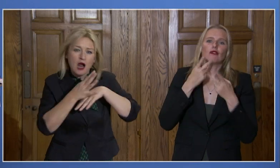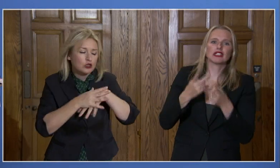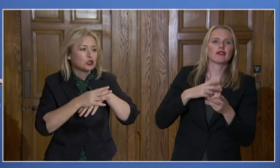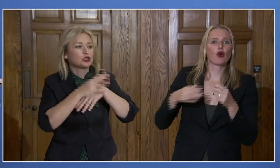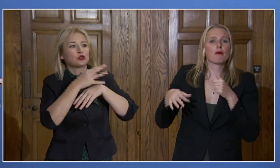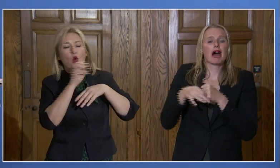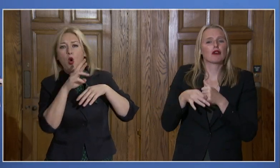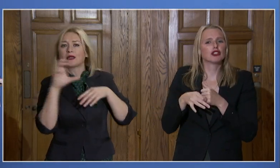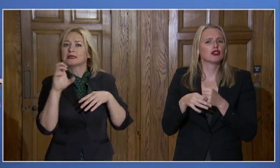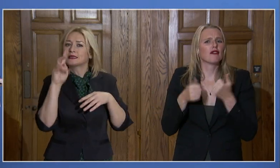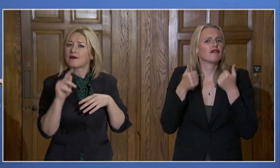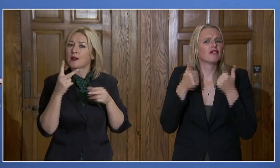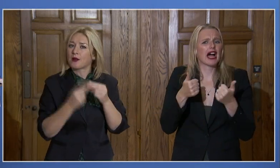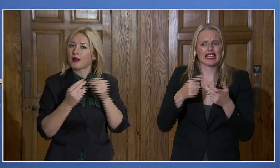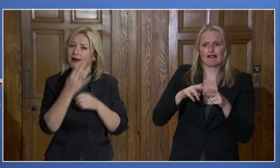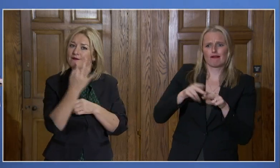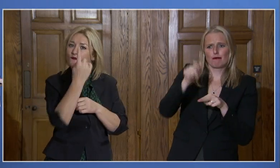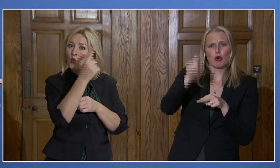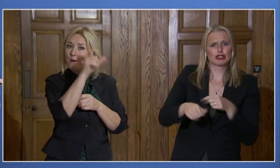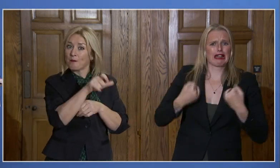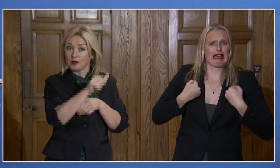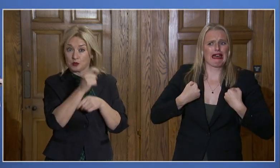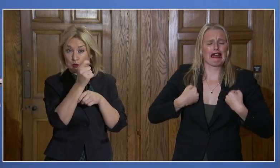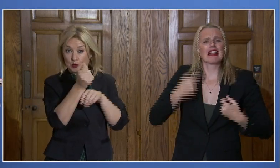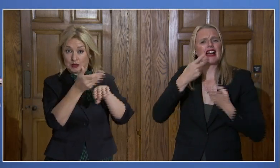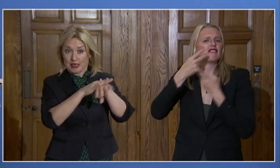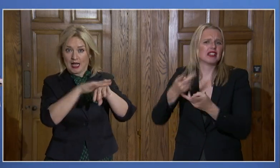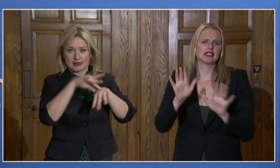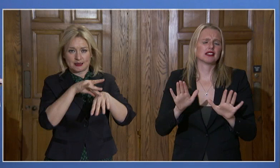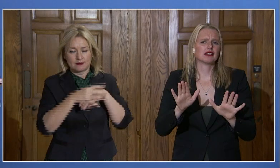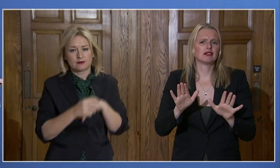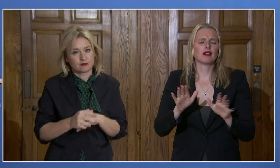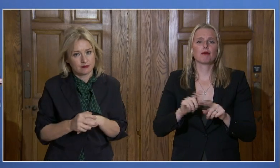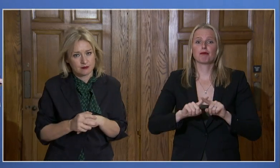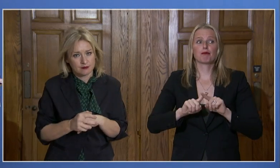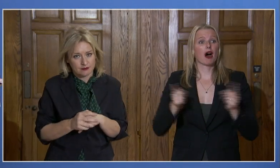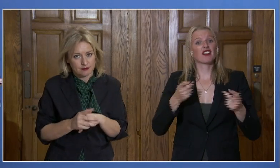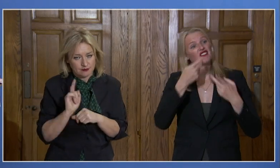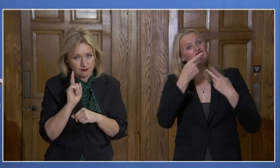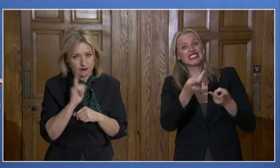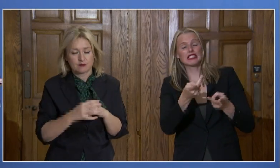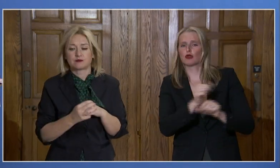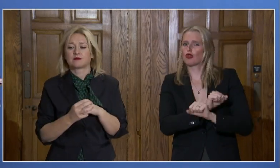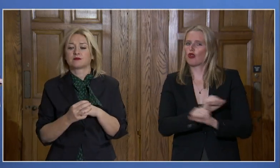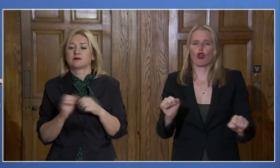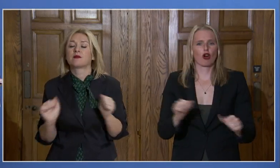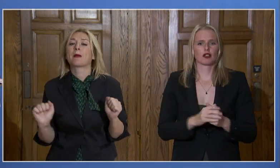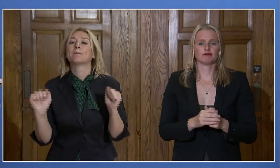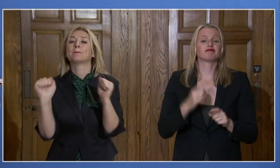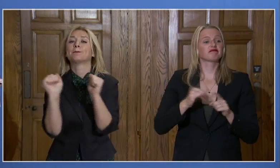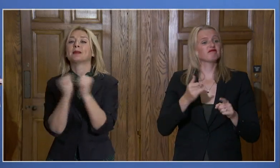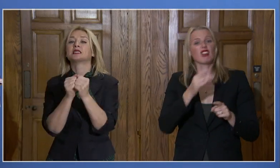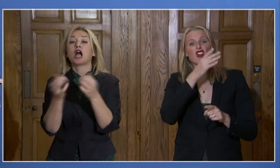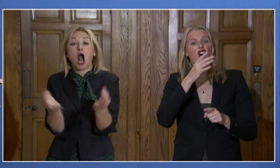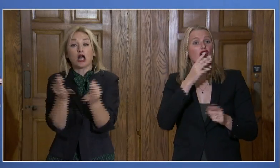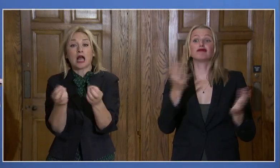where one partner is terminally ill. Also, there are to be no more than 6 people gathering in a private garden